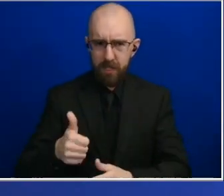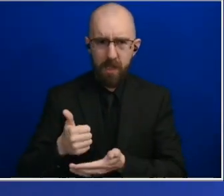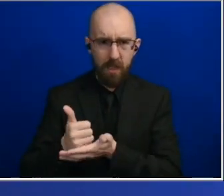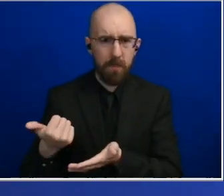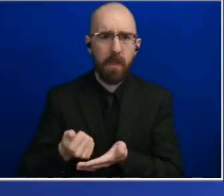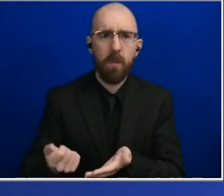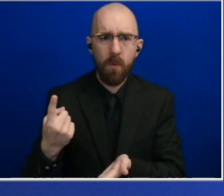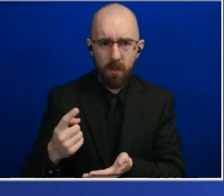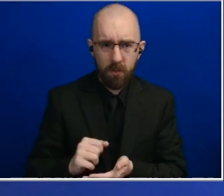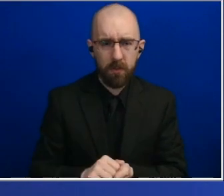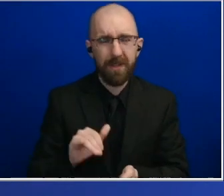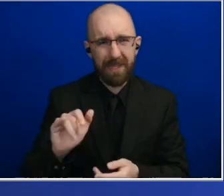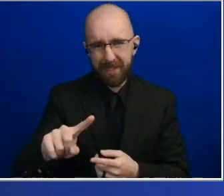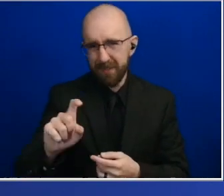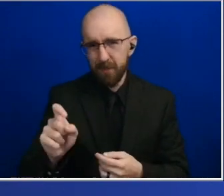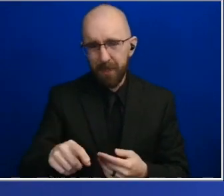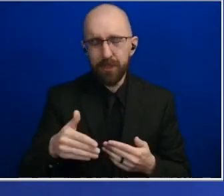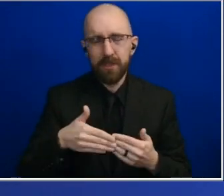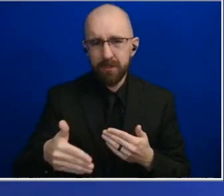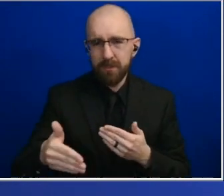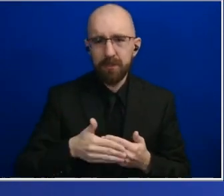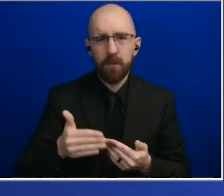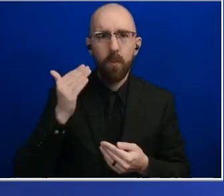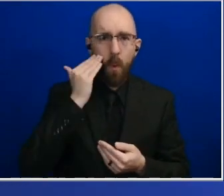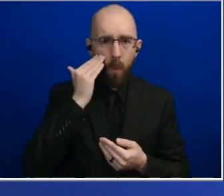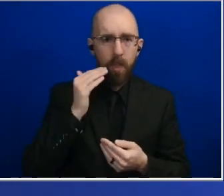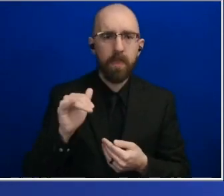is, knowing that,